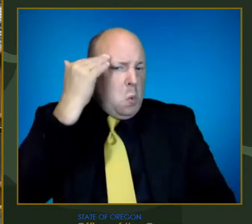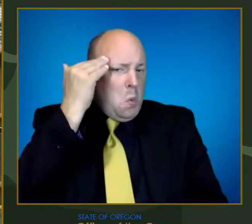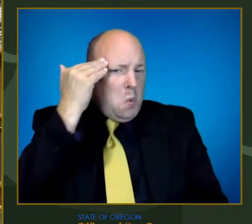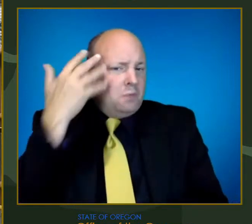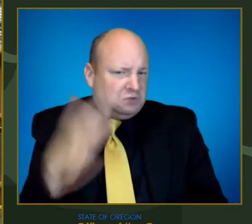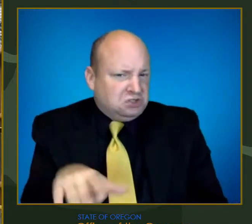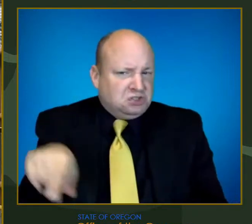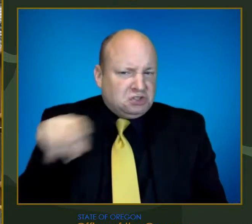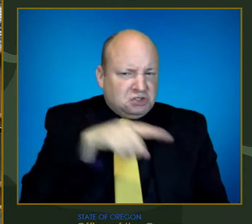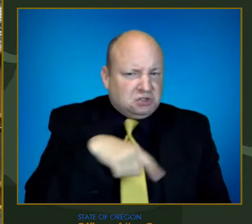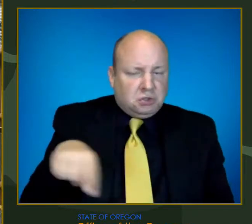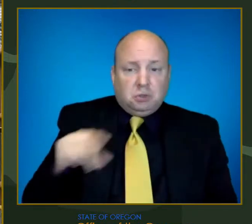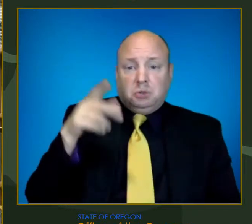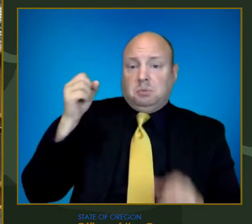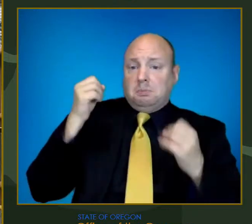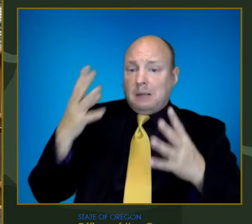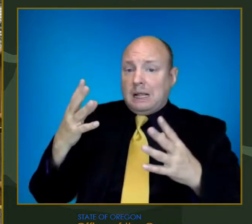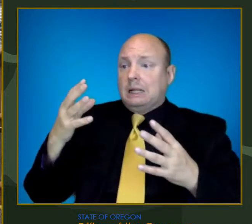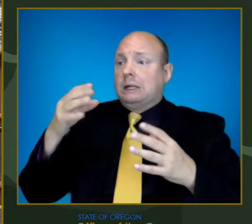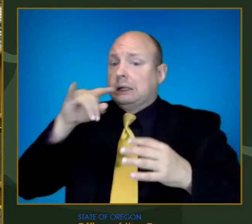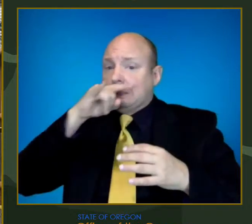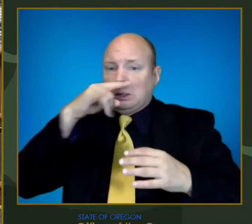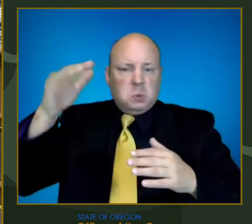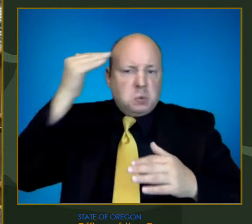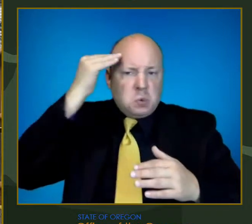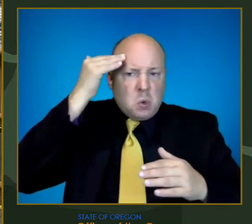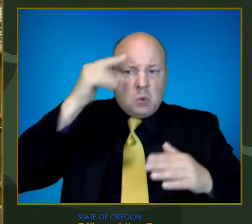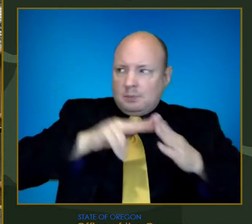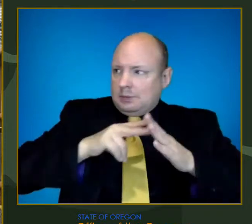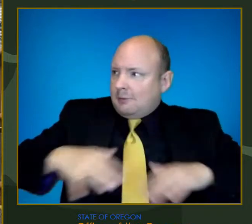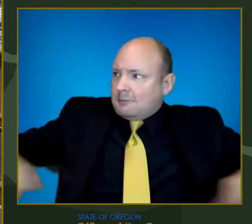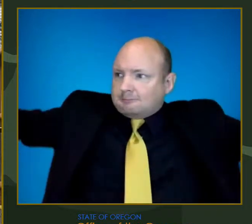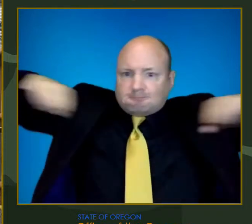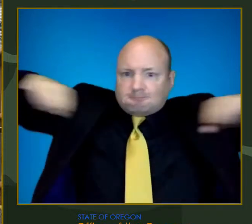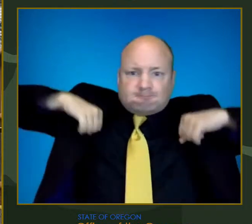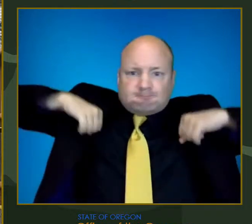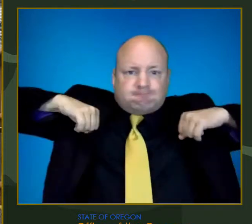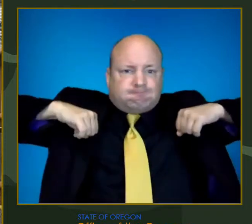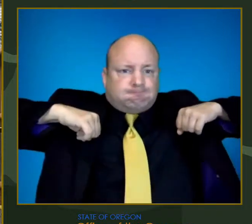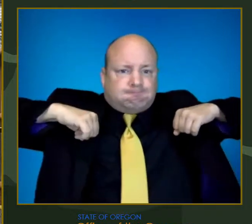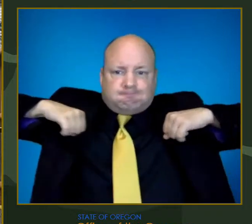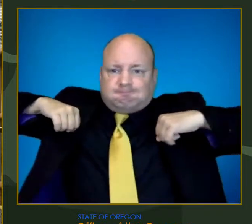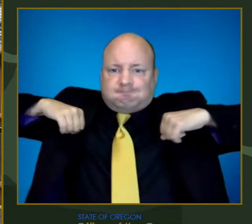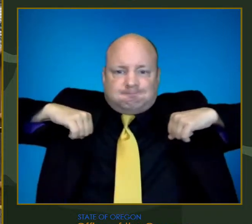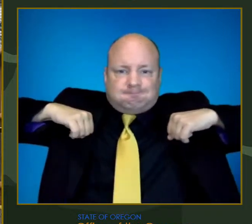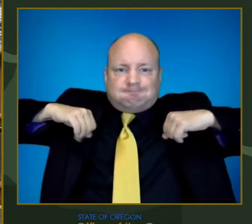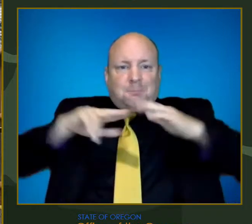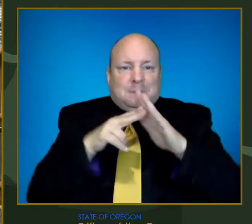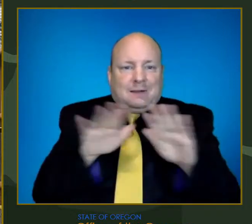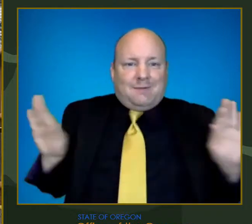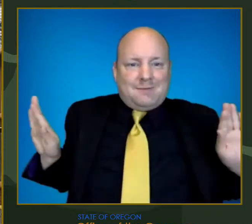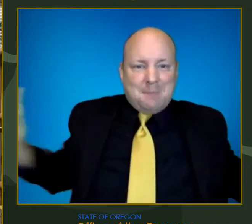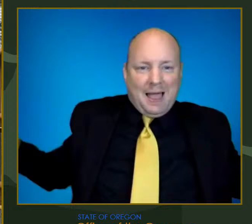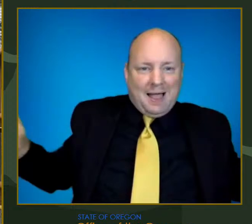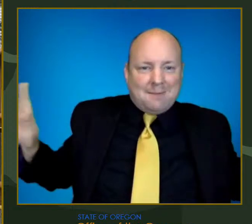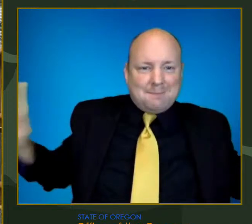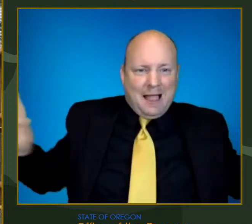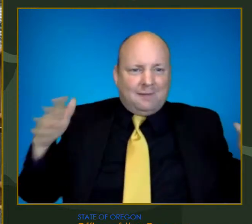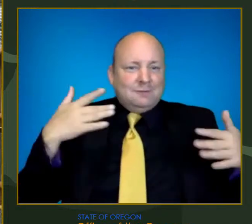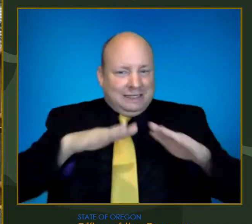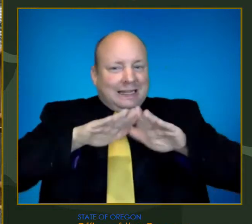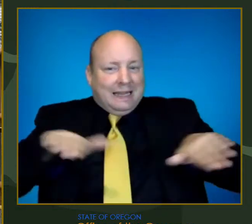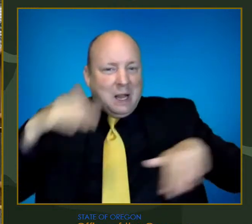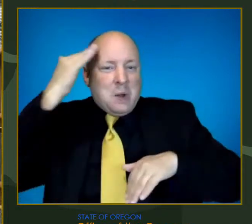they're maintaining their physical distancing. There are all kinds of ways that our teachers do a fantastic job of teaching these